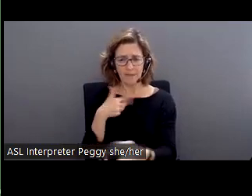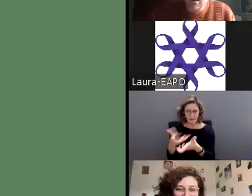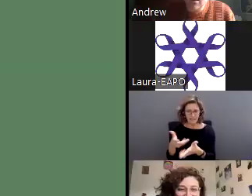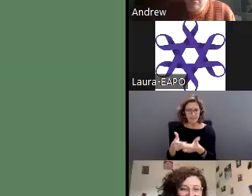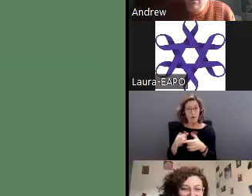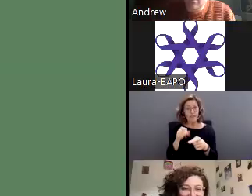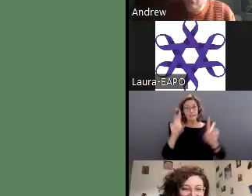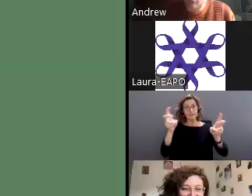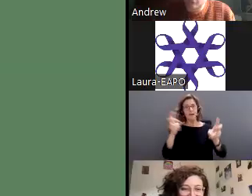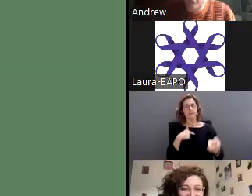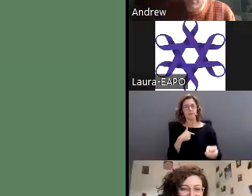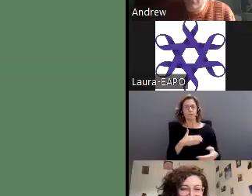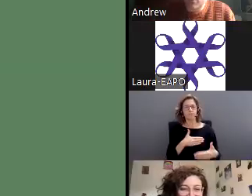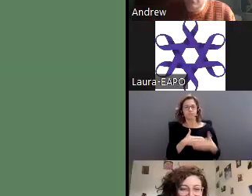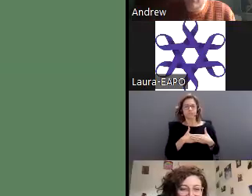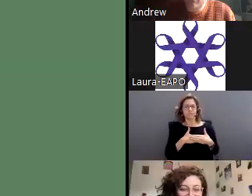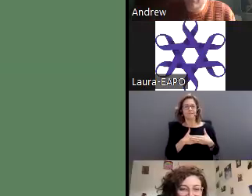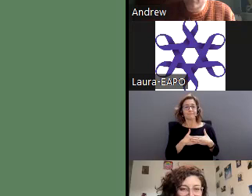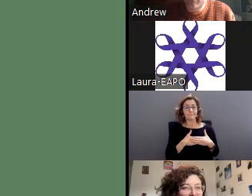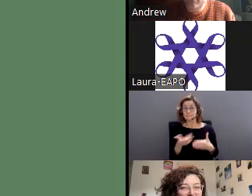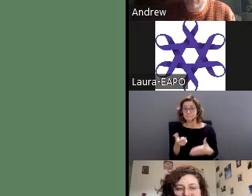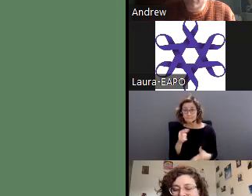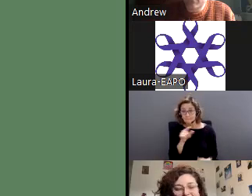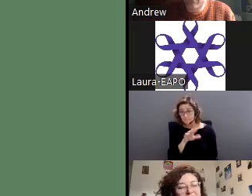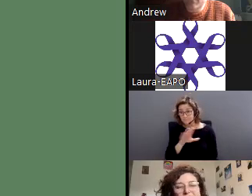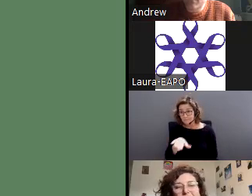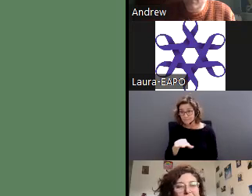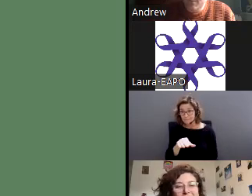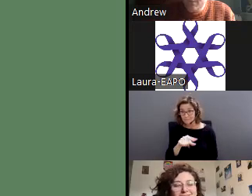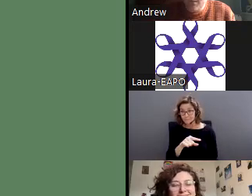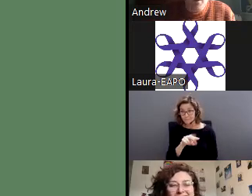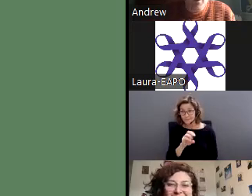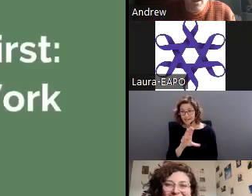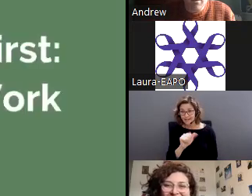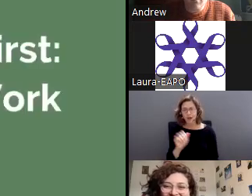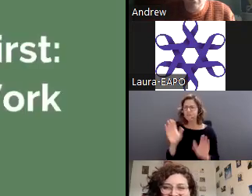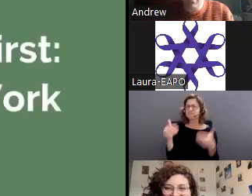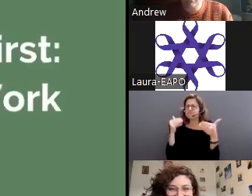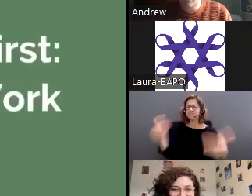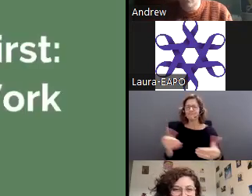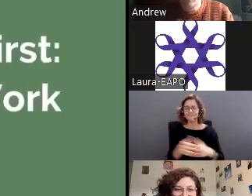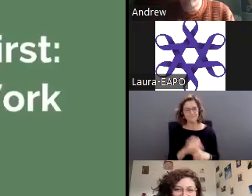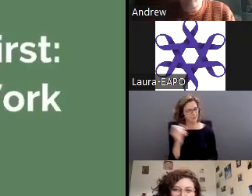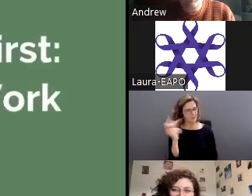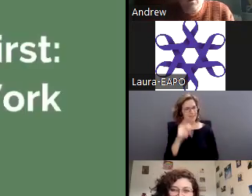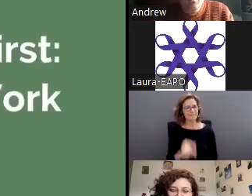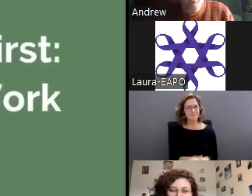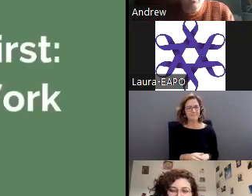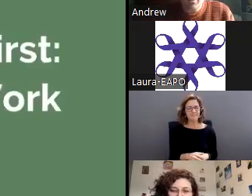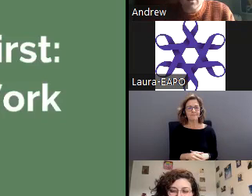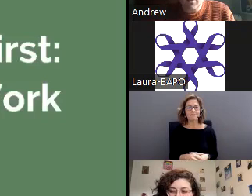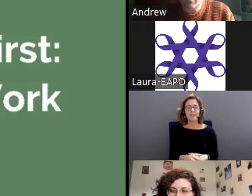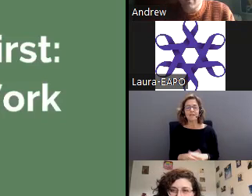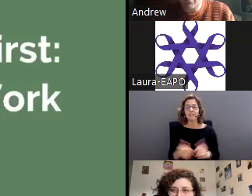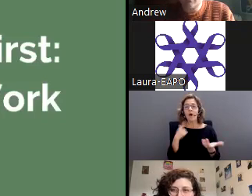want to say anything more about this point? Let's just jump in. Okay, all right. So in terms of